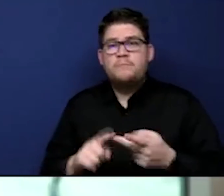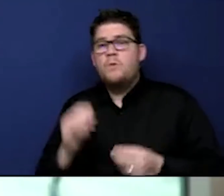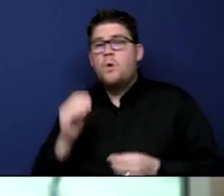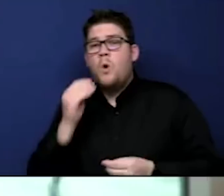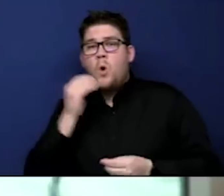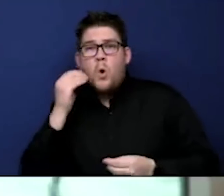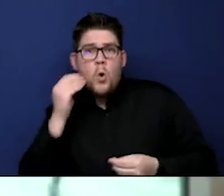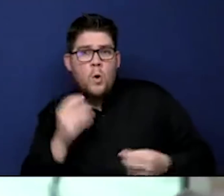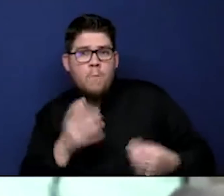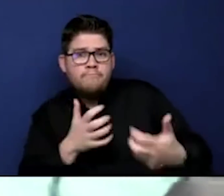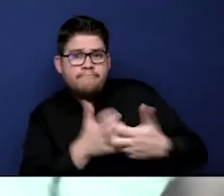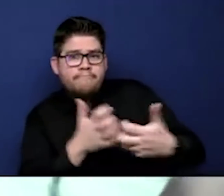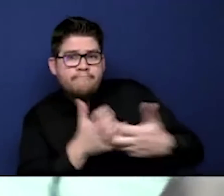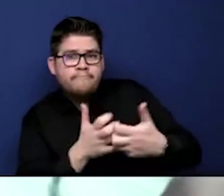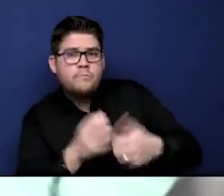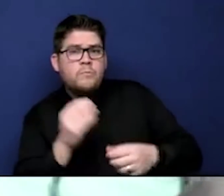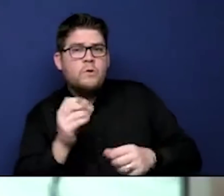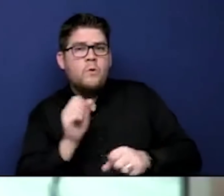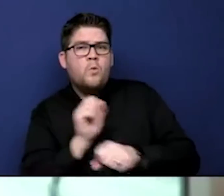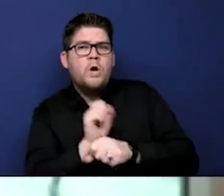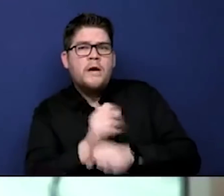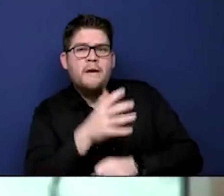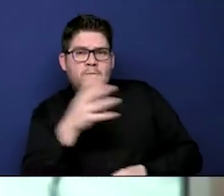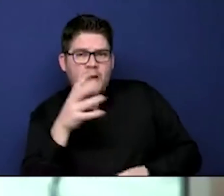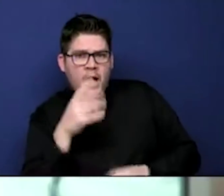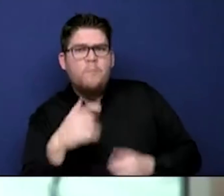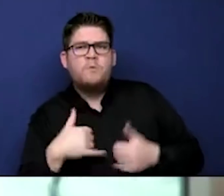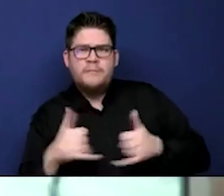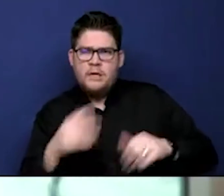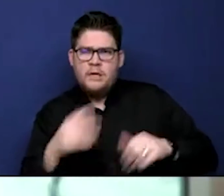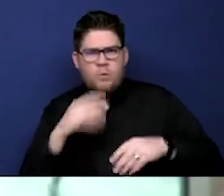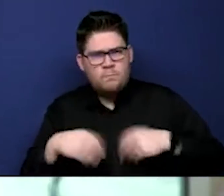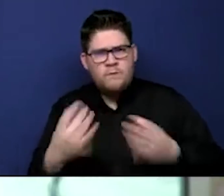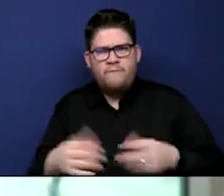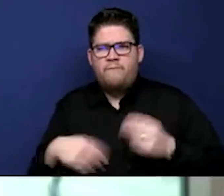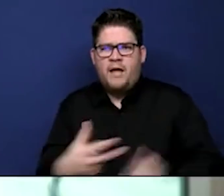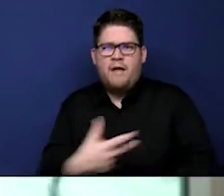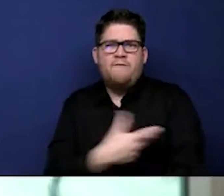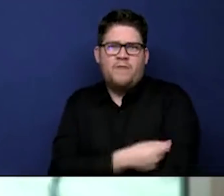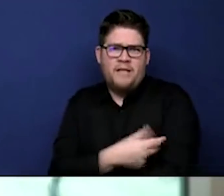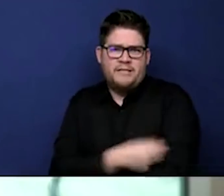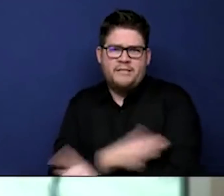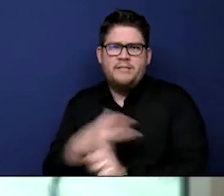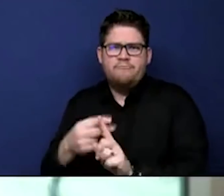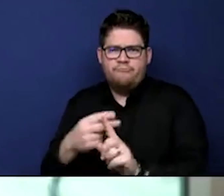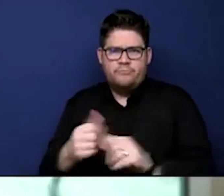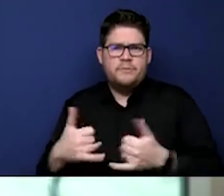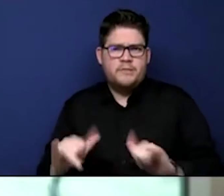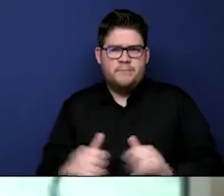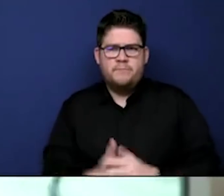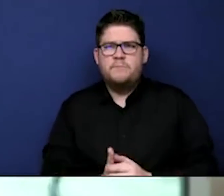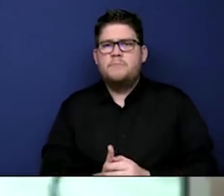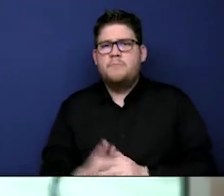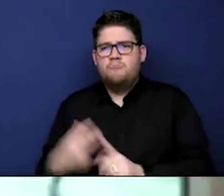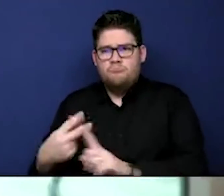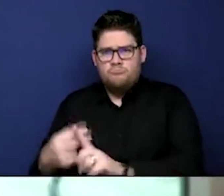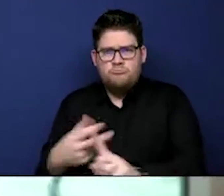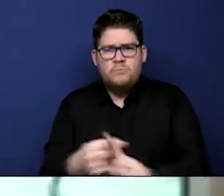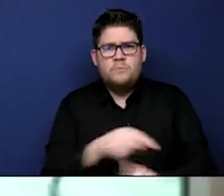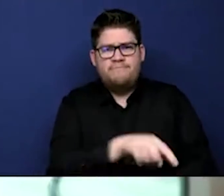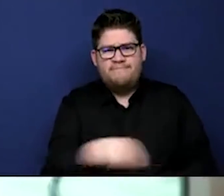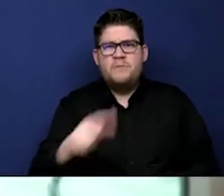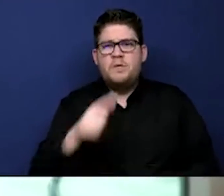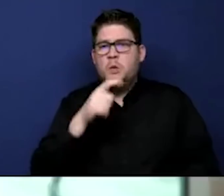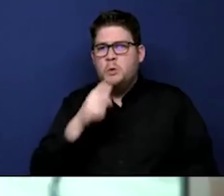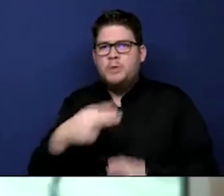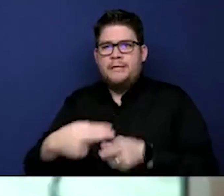the group accommodations in farms, and making sure that we continue to provide protection to the temporary farm workers, for example, who are